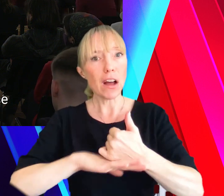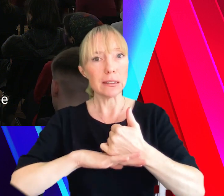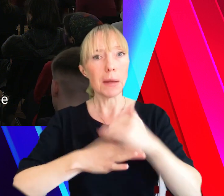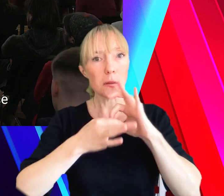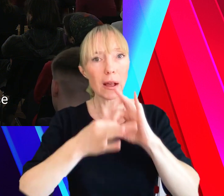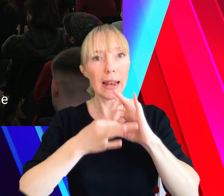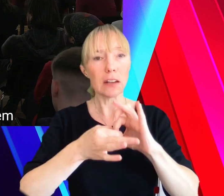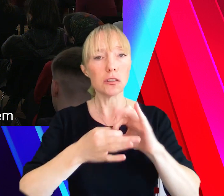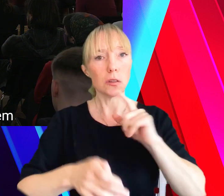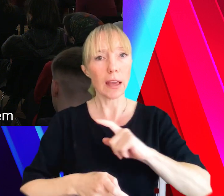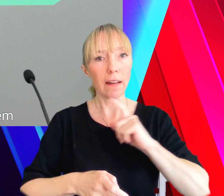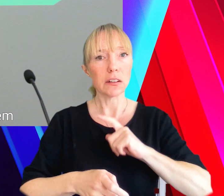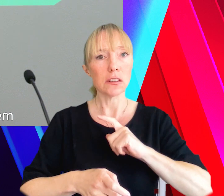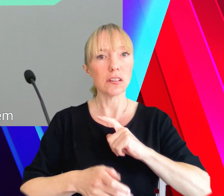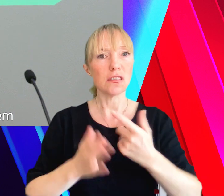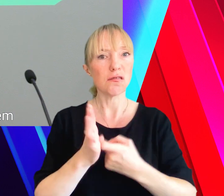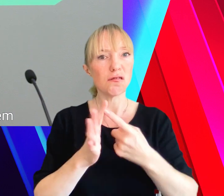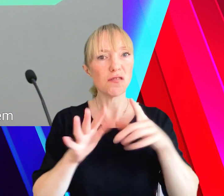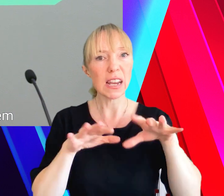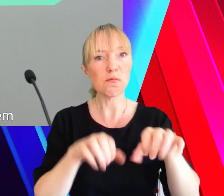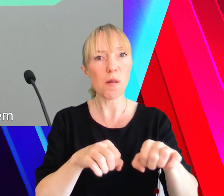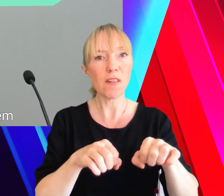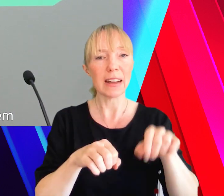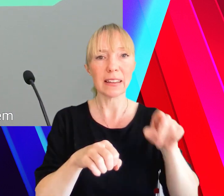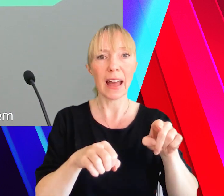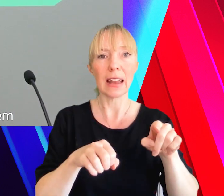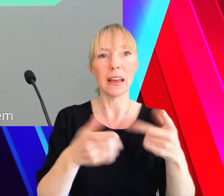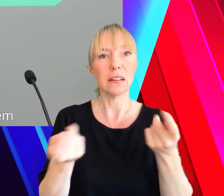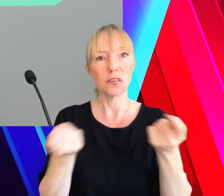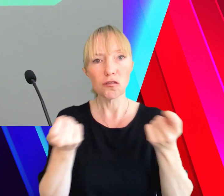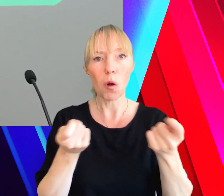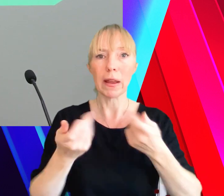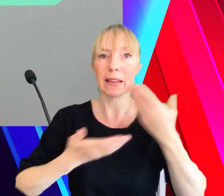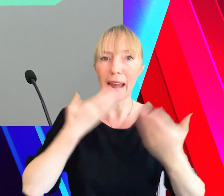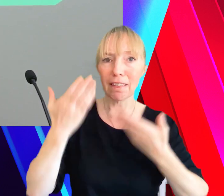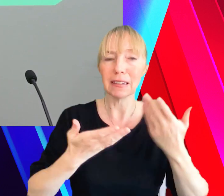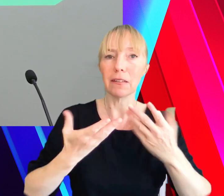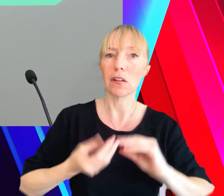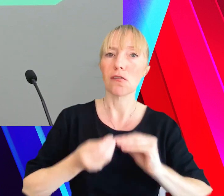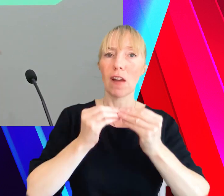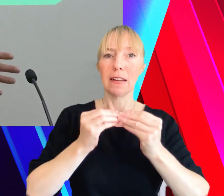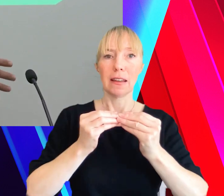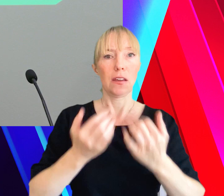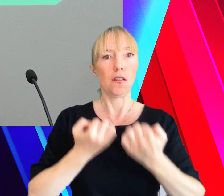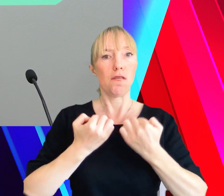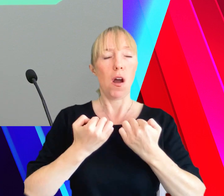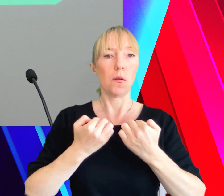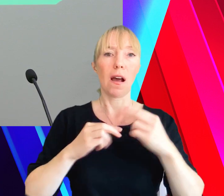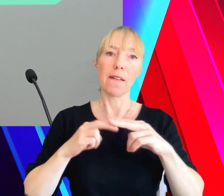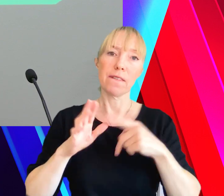like fundamental connections to these characters. I think then sort of reappropriating them and sort of taking charge of those narratives and creating your